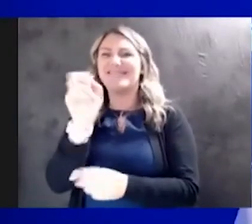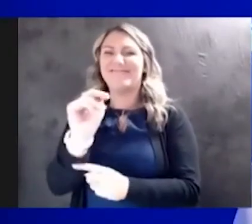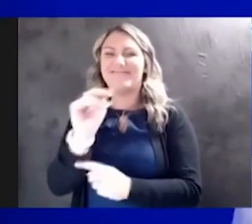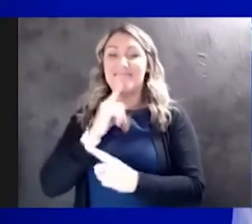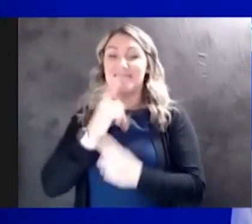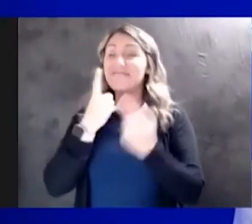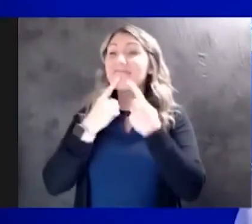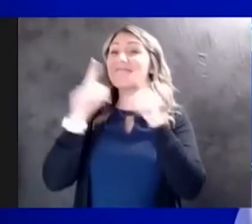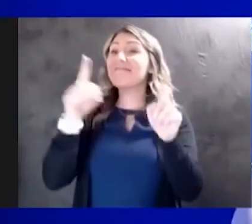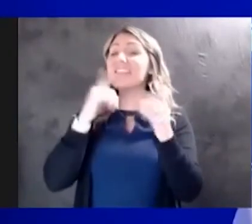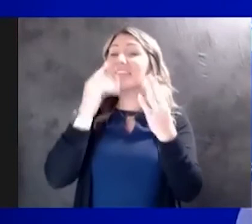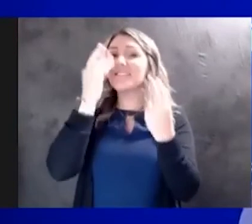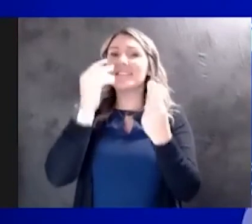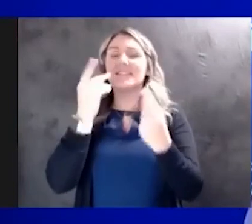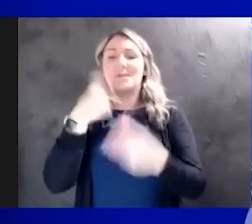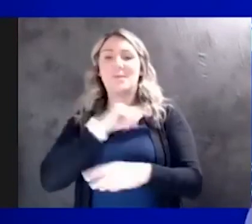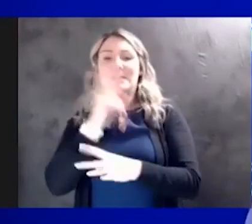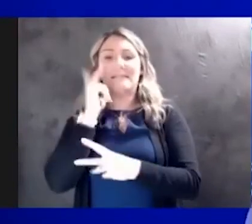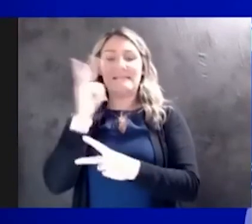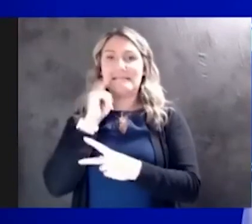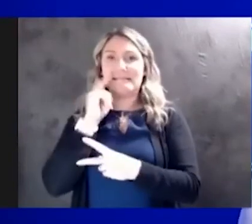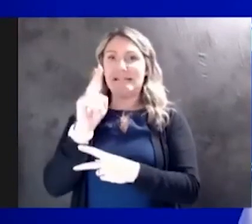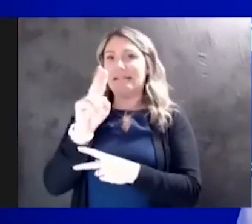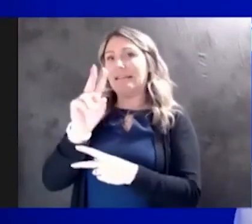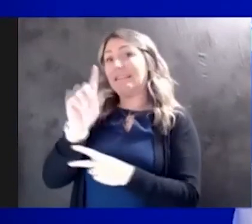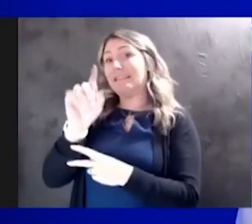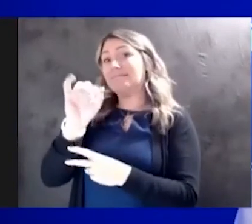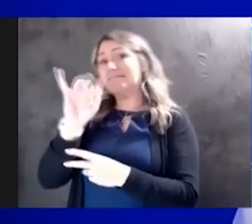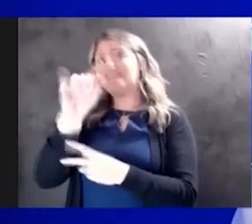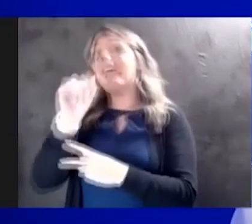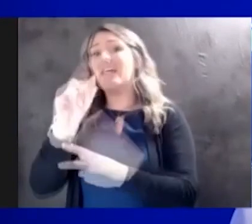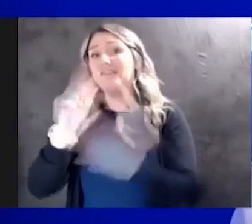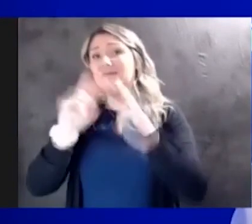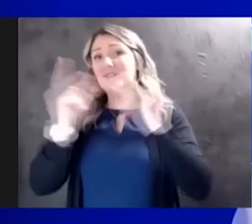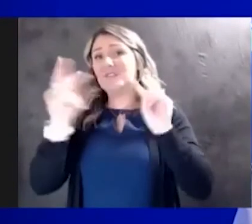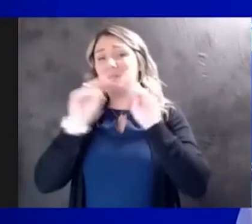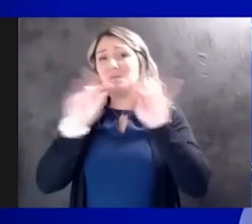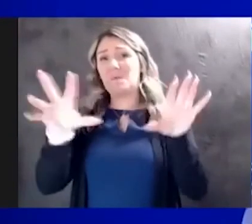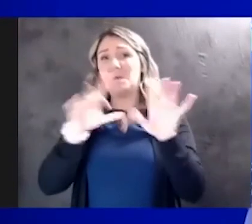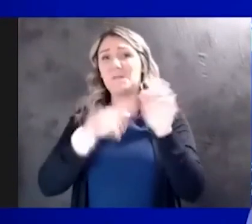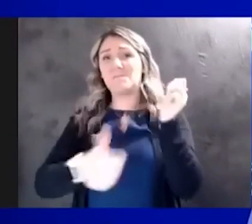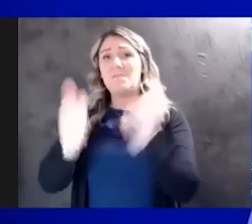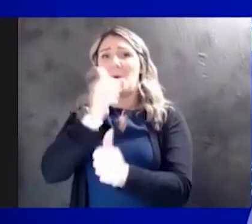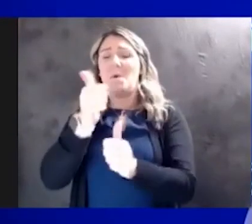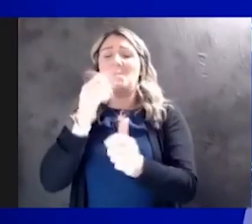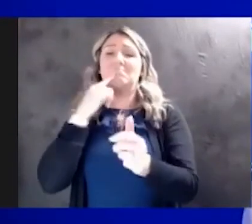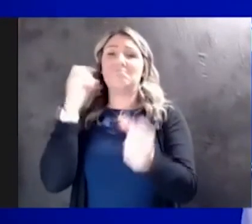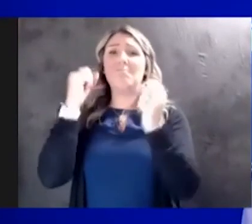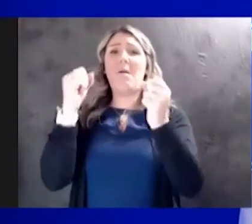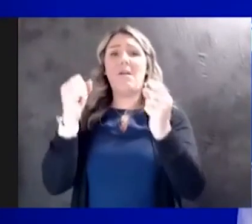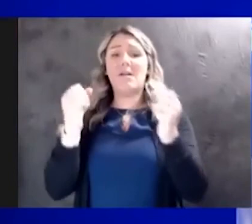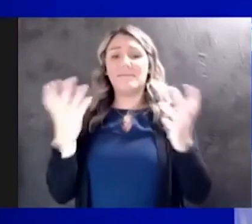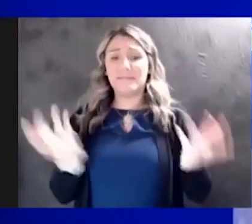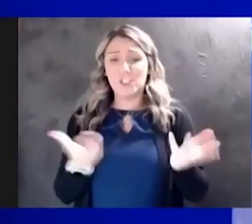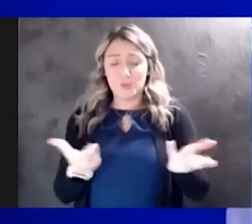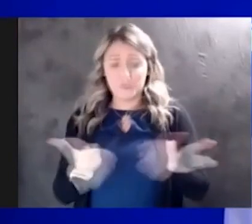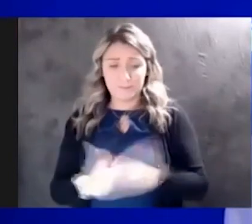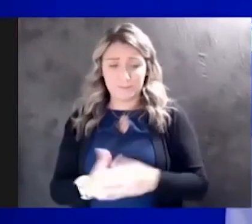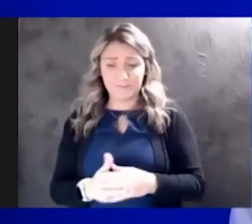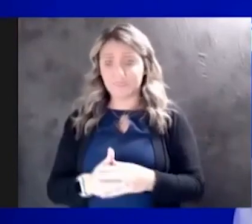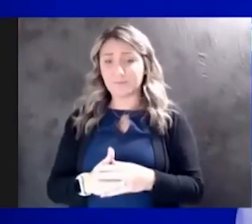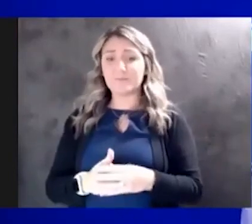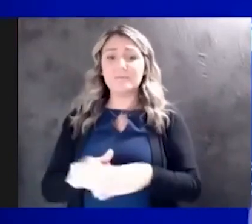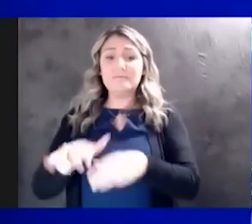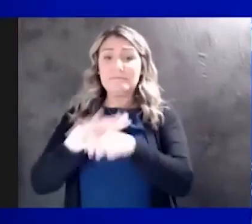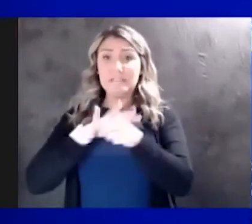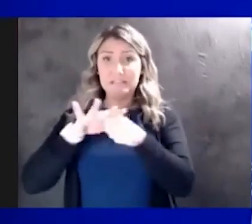variant spreading. We know it's the most common or most dominant variant in the area right now. We